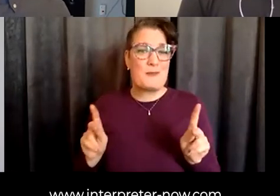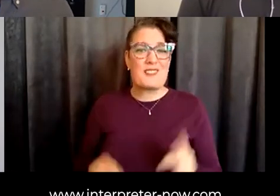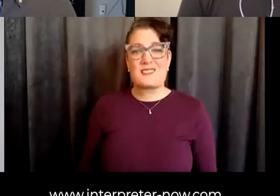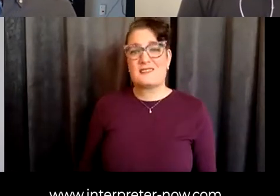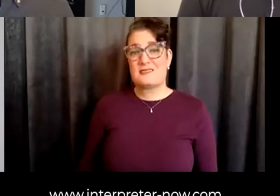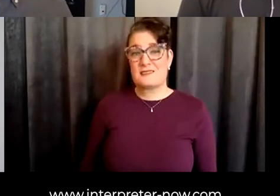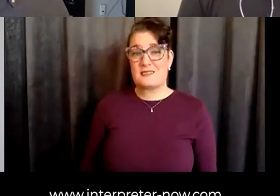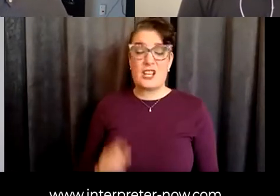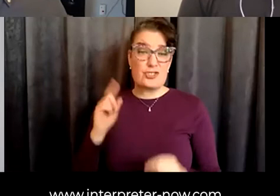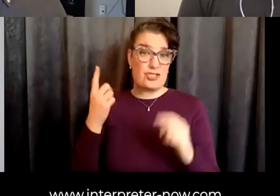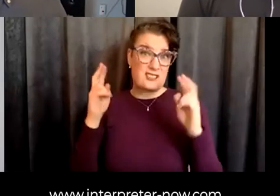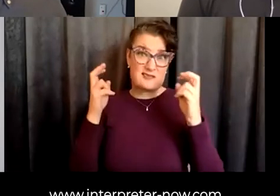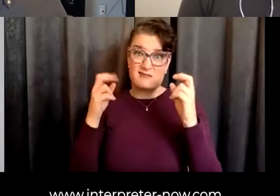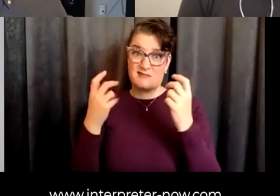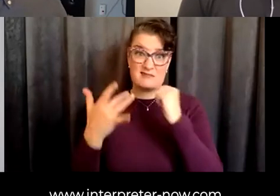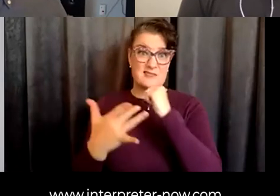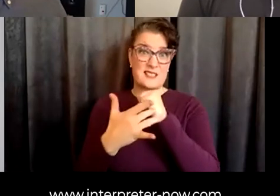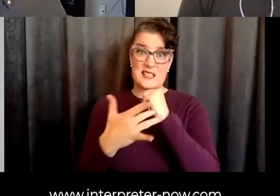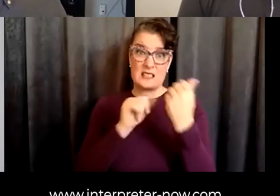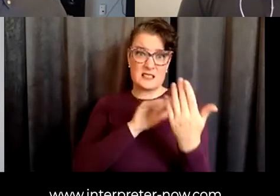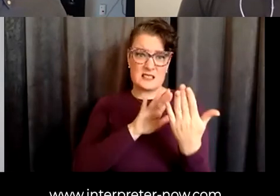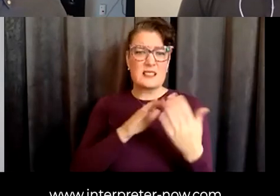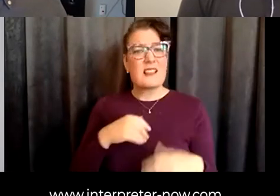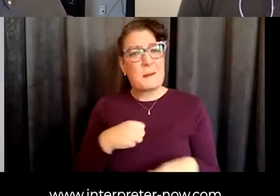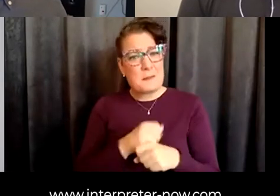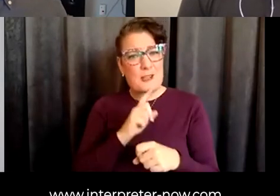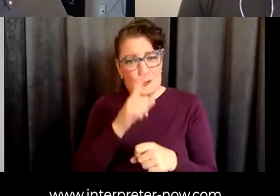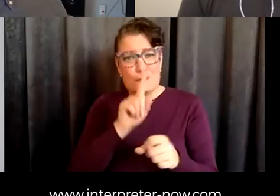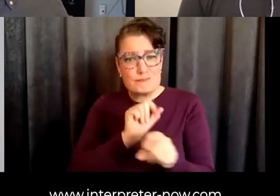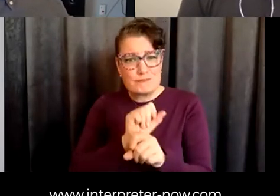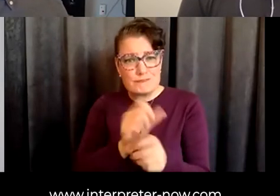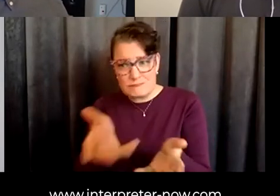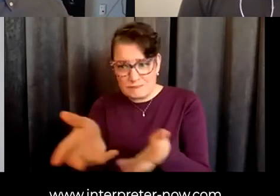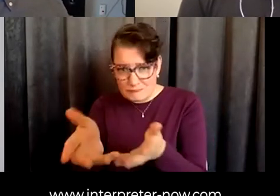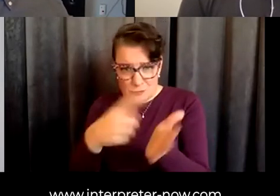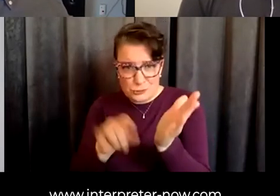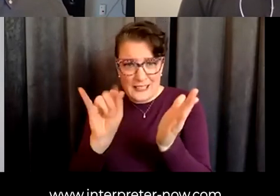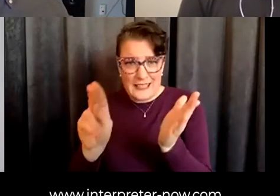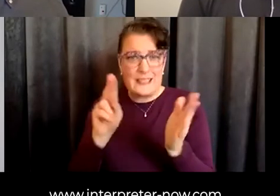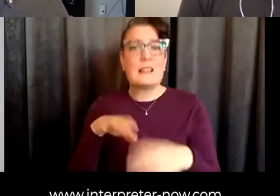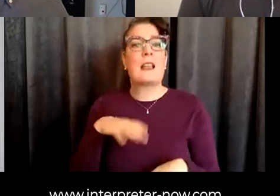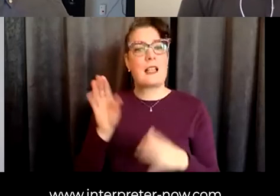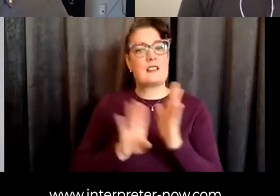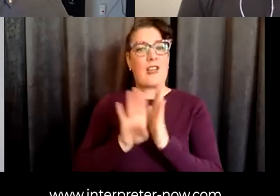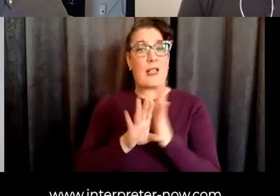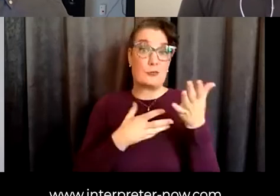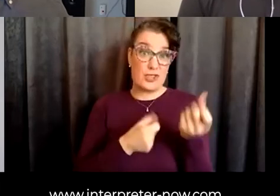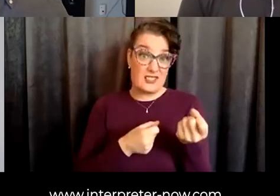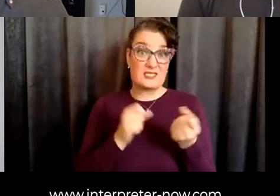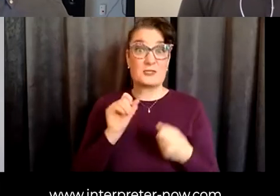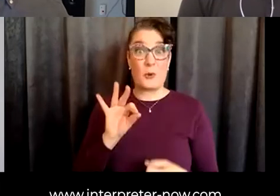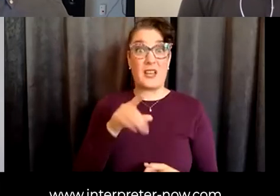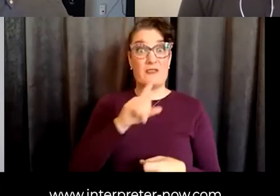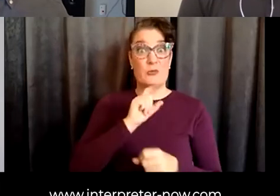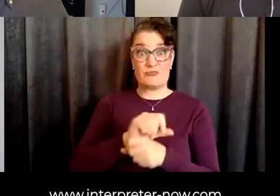From tactically, just in terms of, you know, making sure you're checking in and developing a sense of trust so that when you do ask your